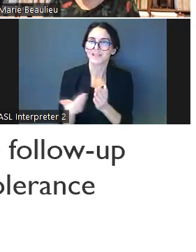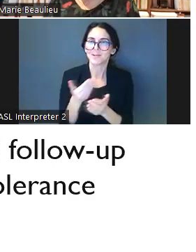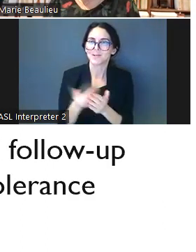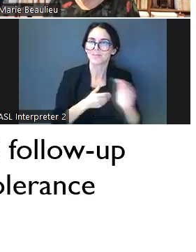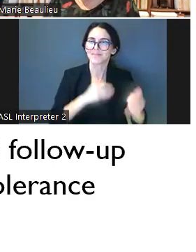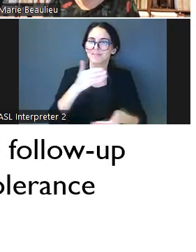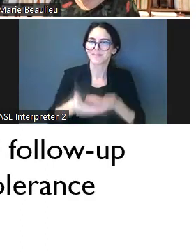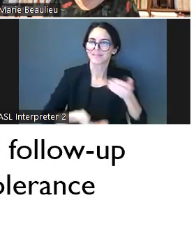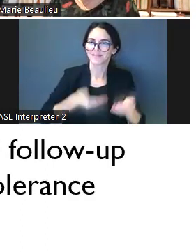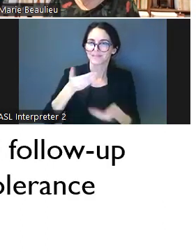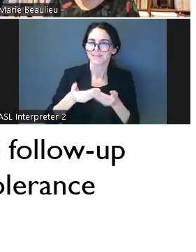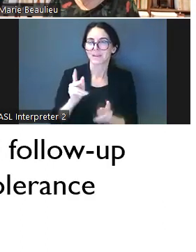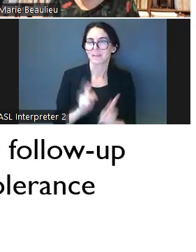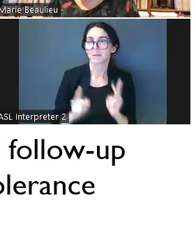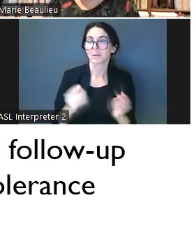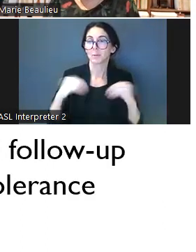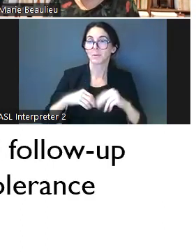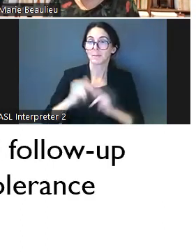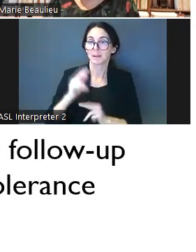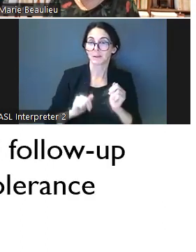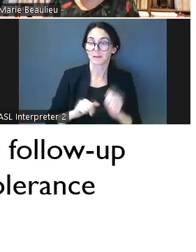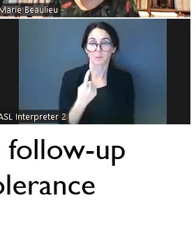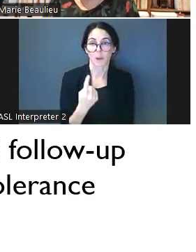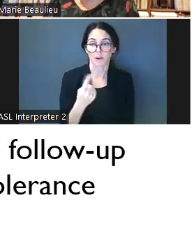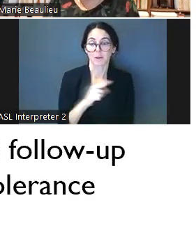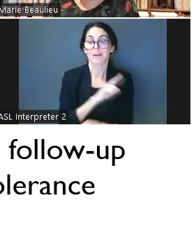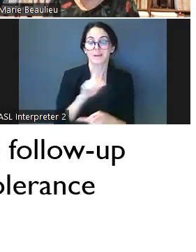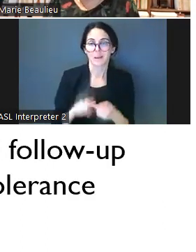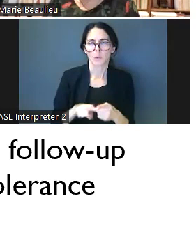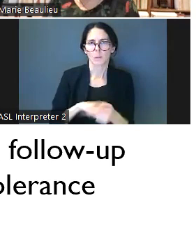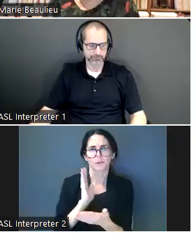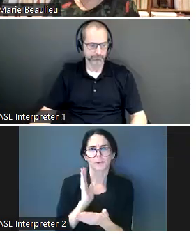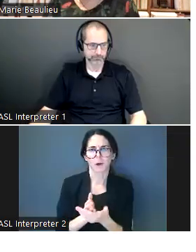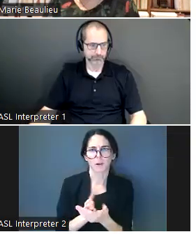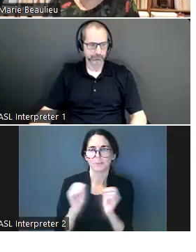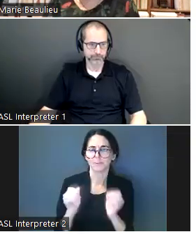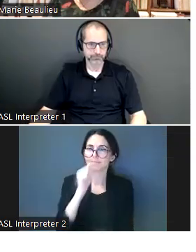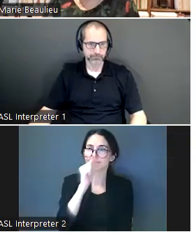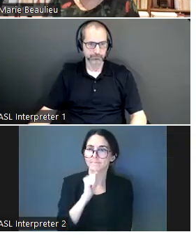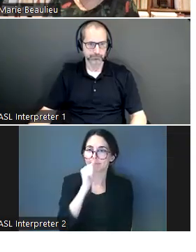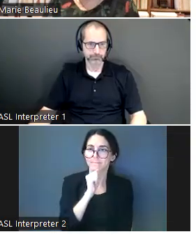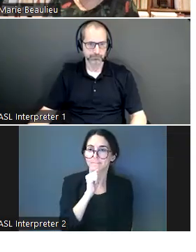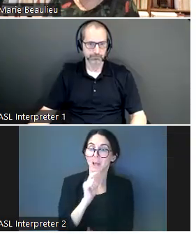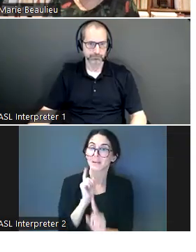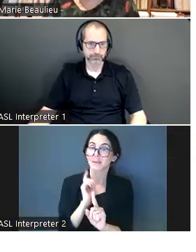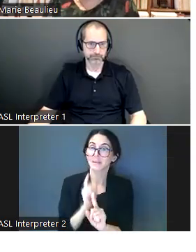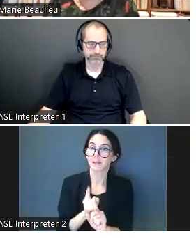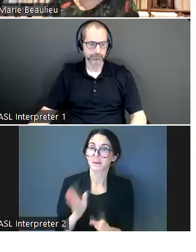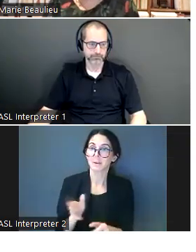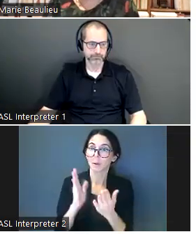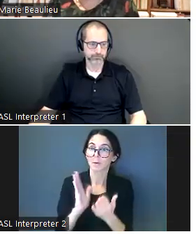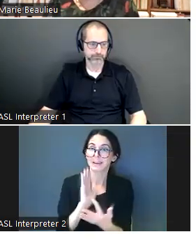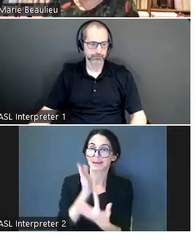But secondly, the program aimed to counter intolerance and more specifically to propose intervention